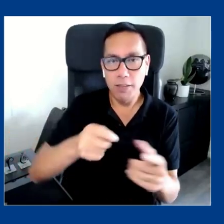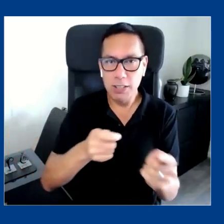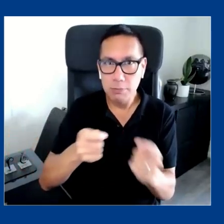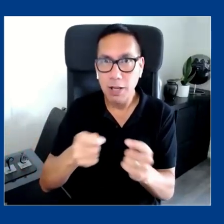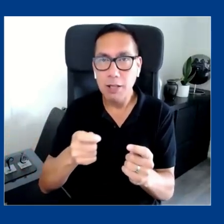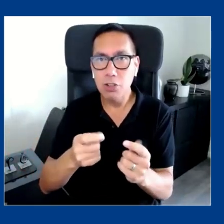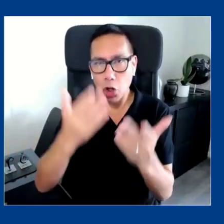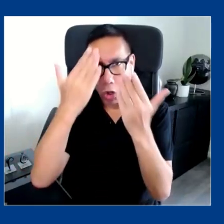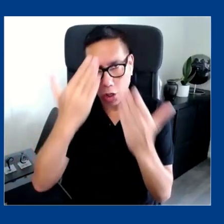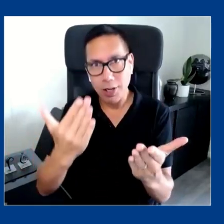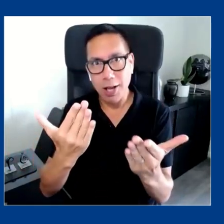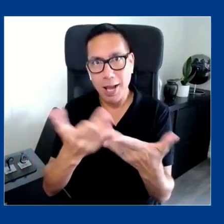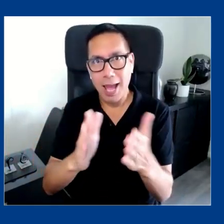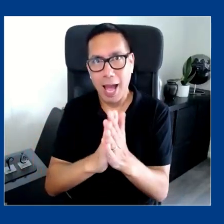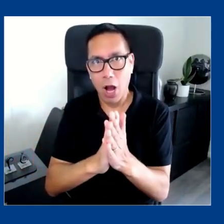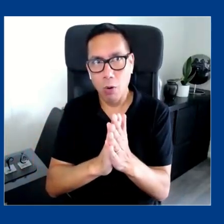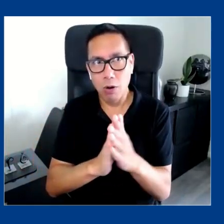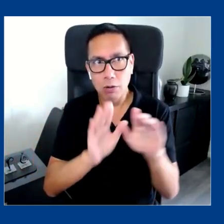across differences.